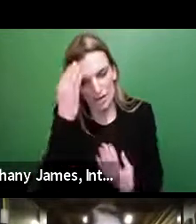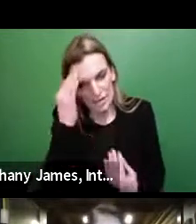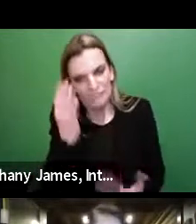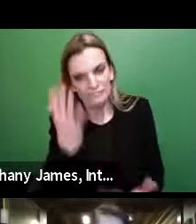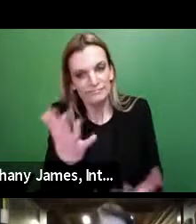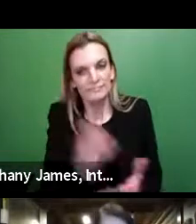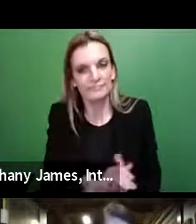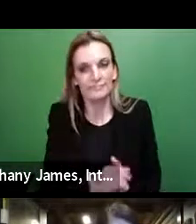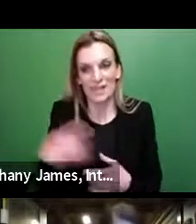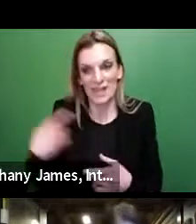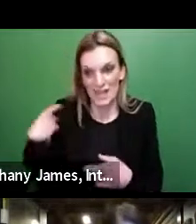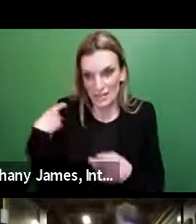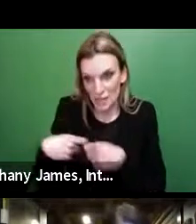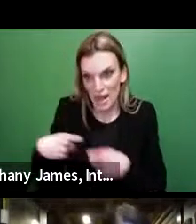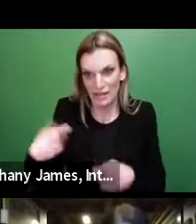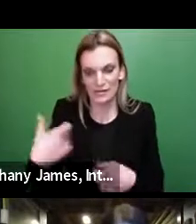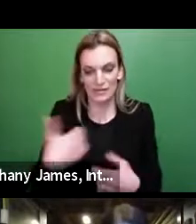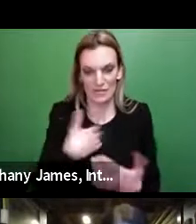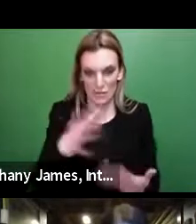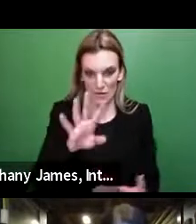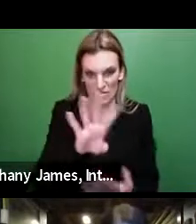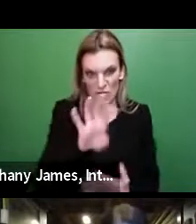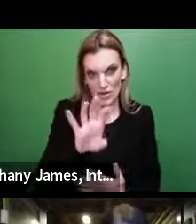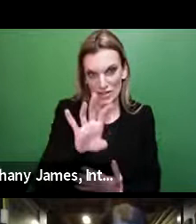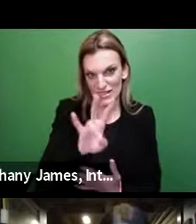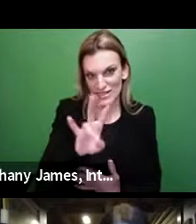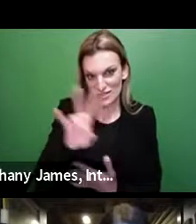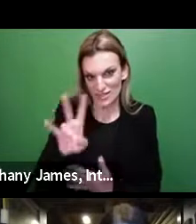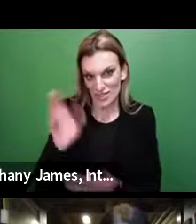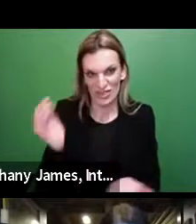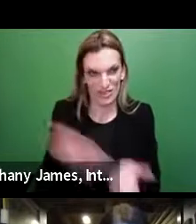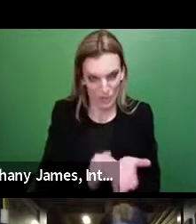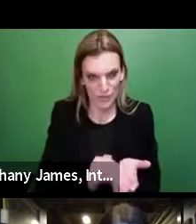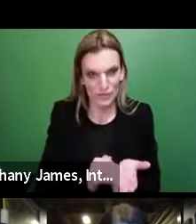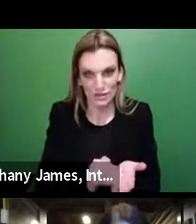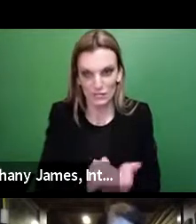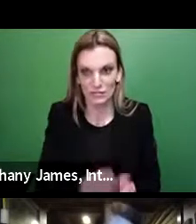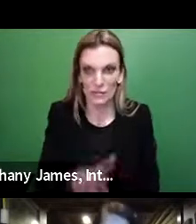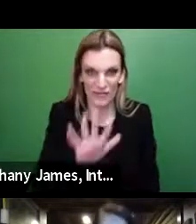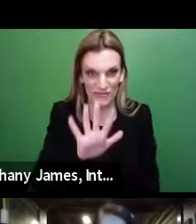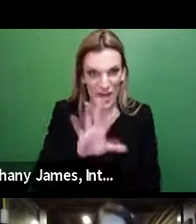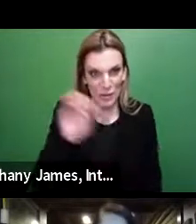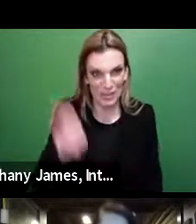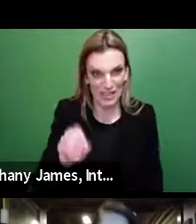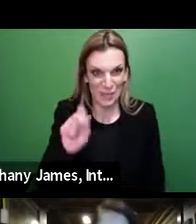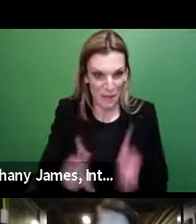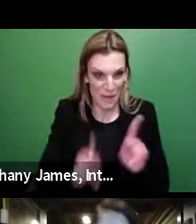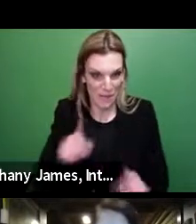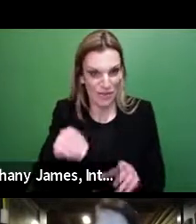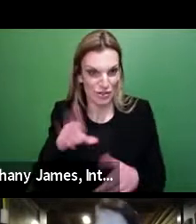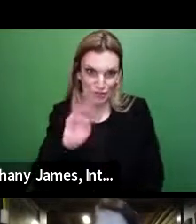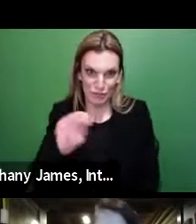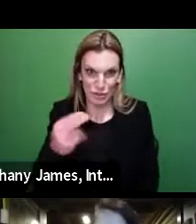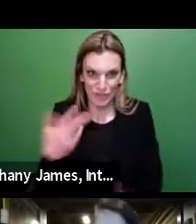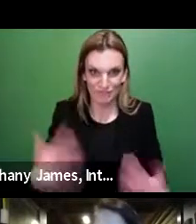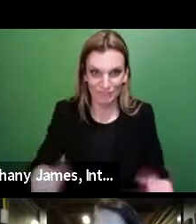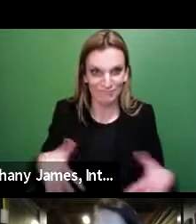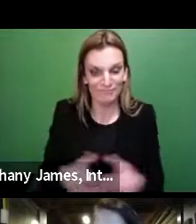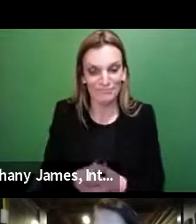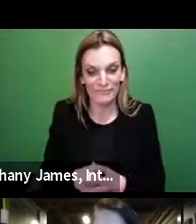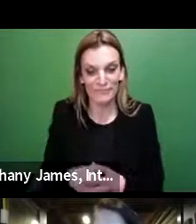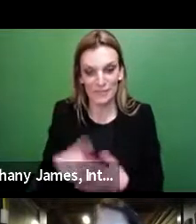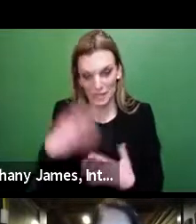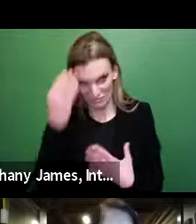that Hispanics account for about 477,000, about 5% of the population in Michigan. And I just want to say up